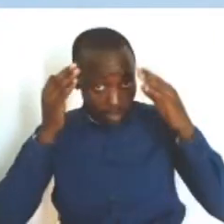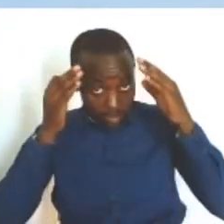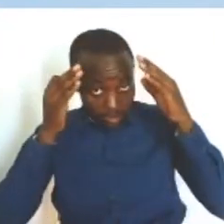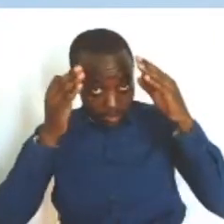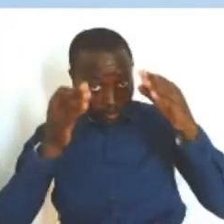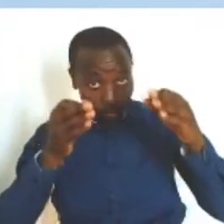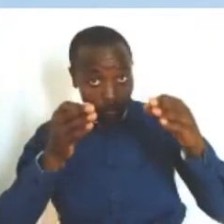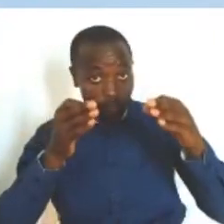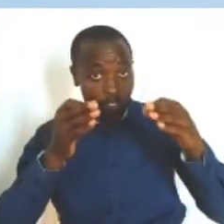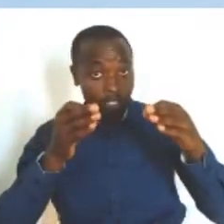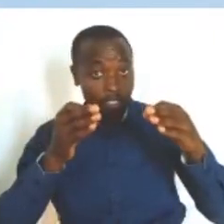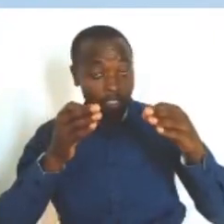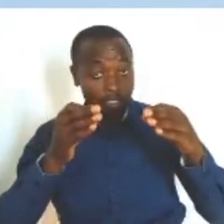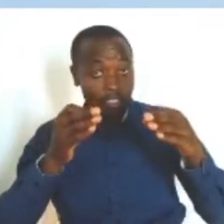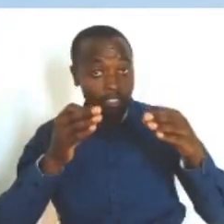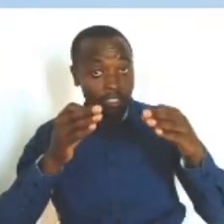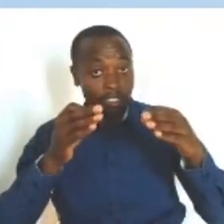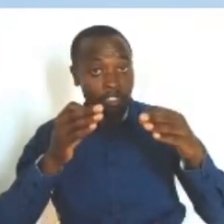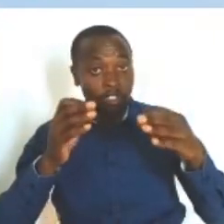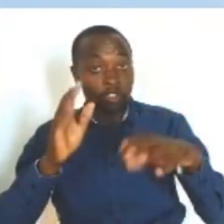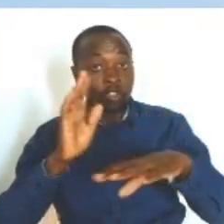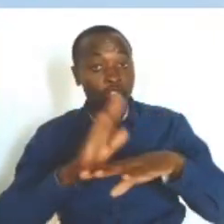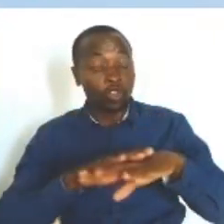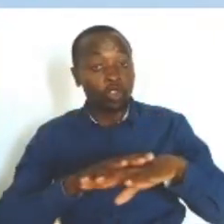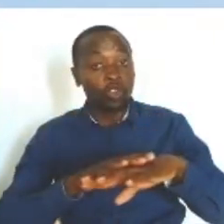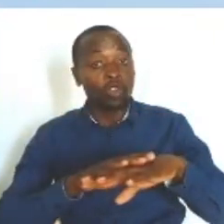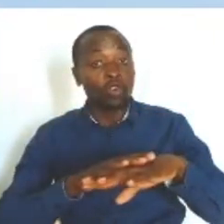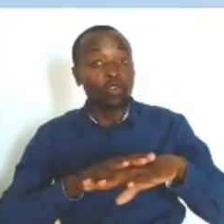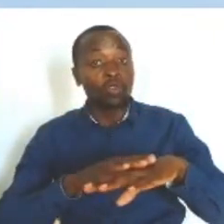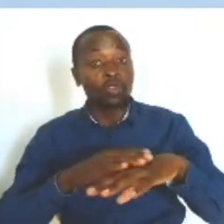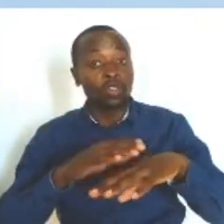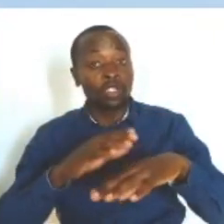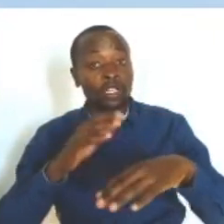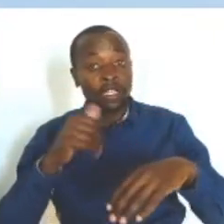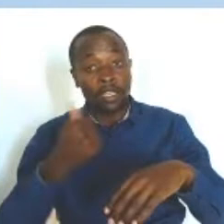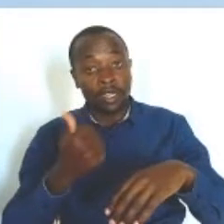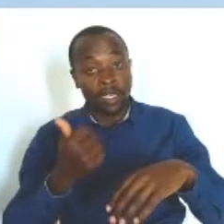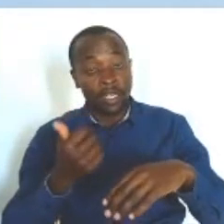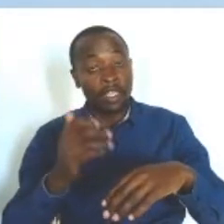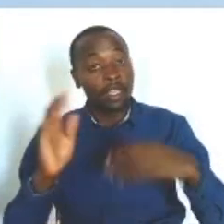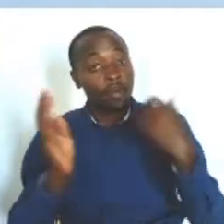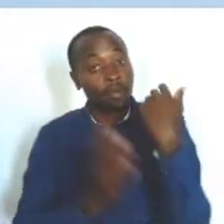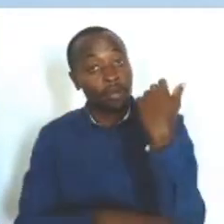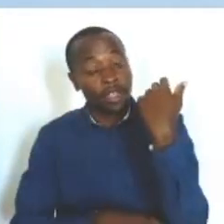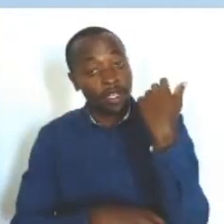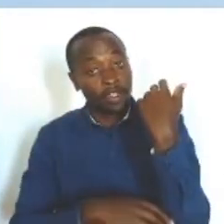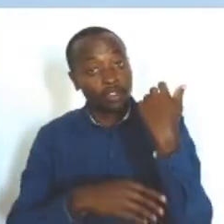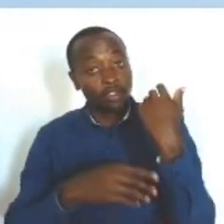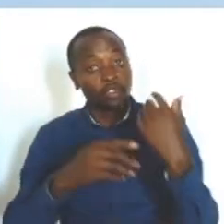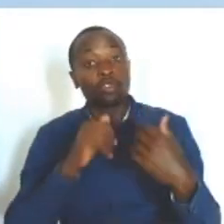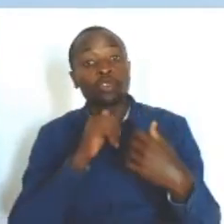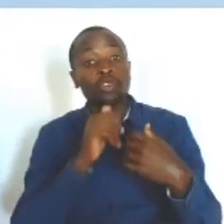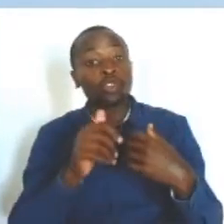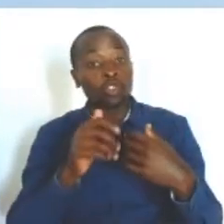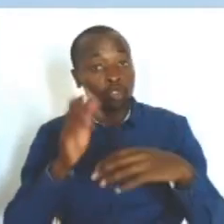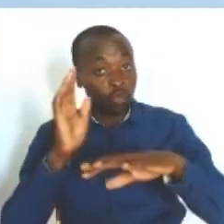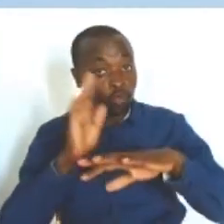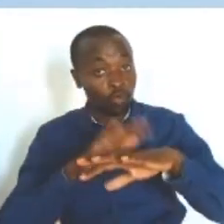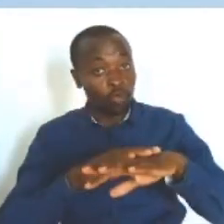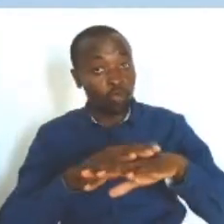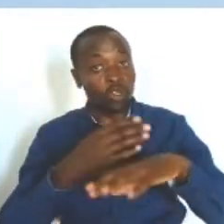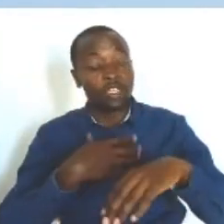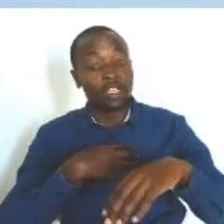Lord for decision making, not to depend on the Lord for guidance. Because the moment you know the good and